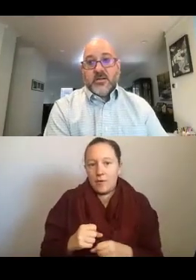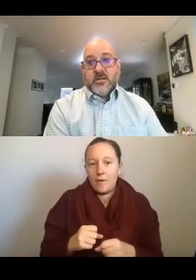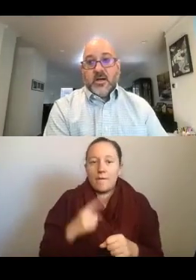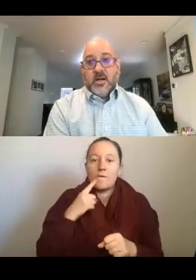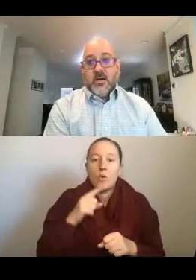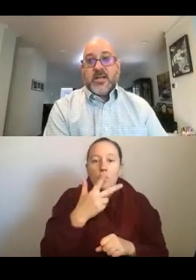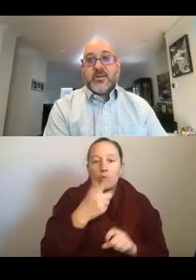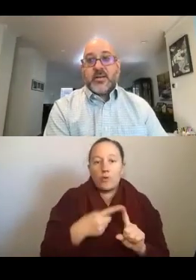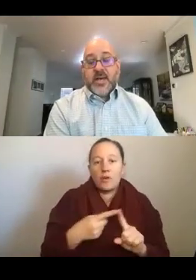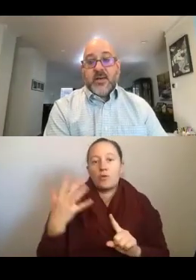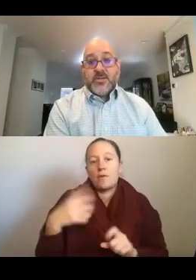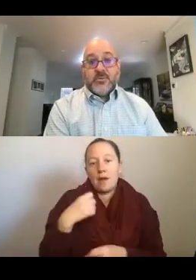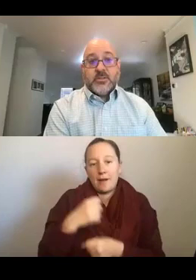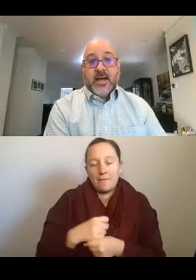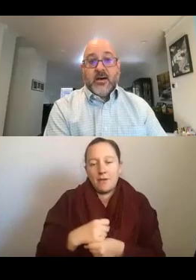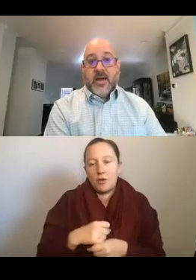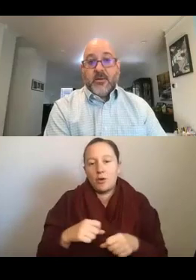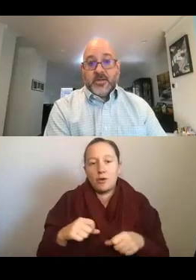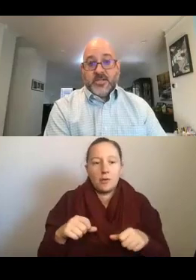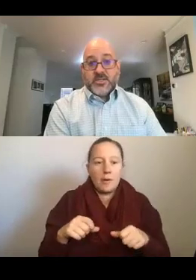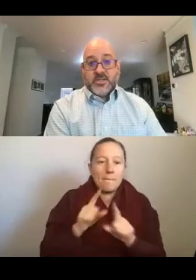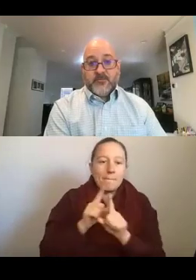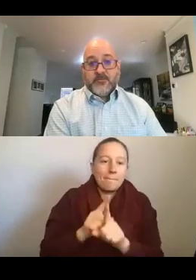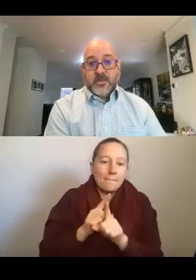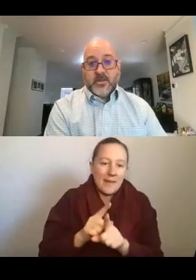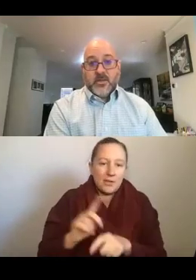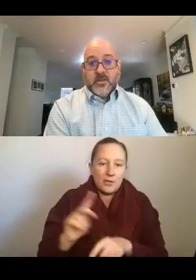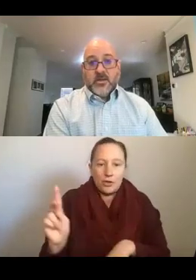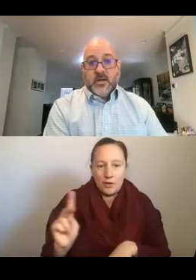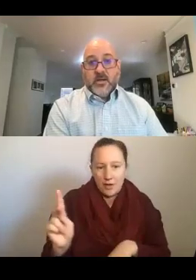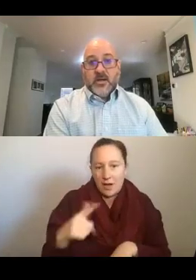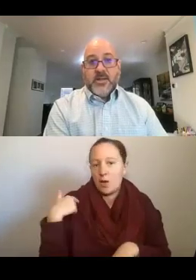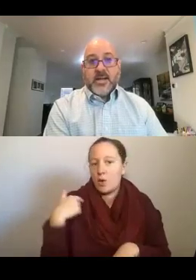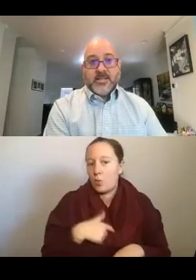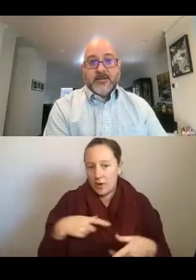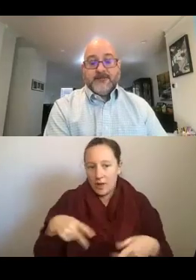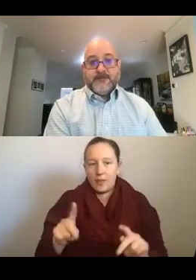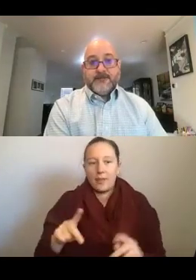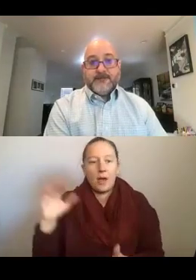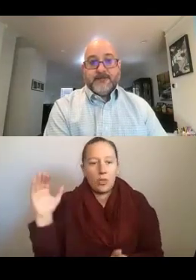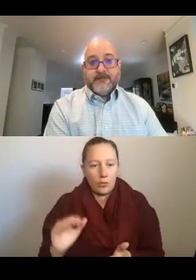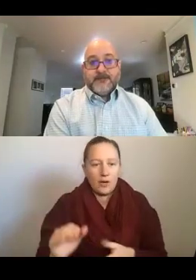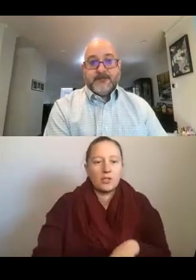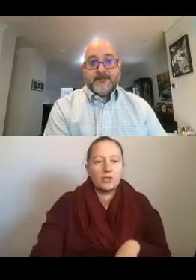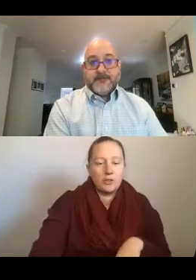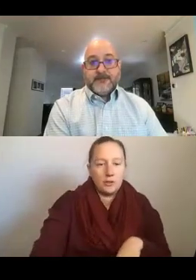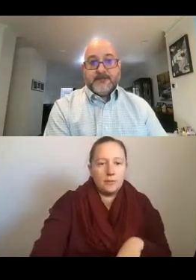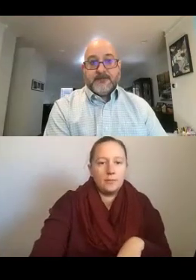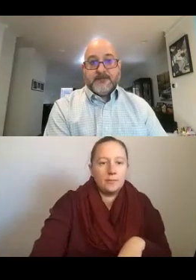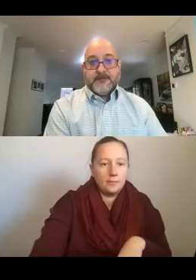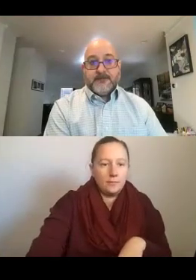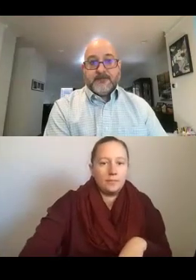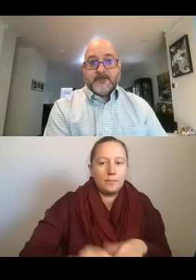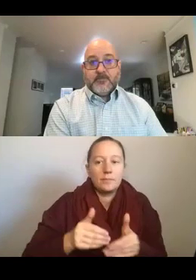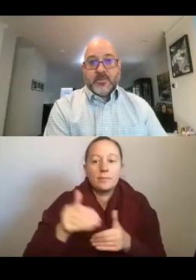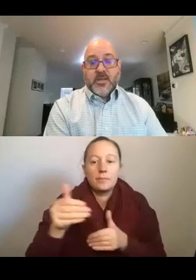year mentored K, we do allow that reduction. Next slide.